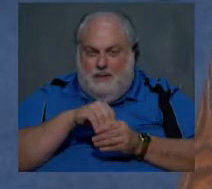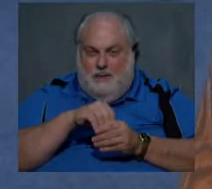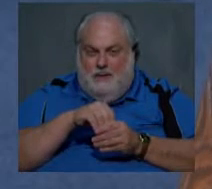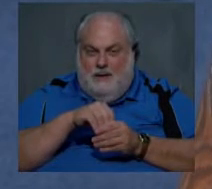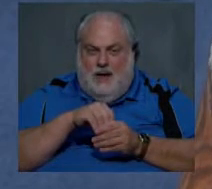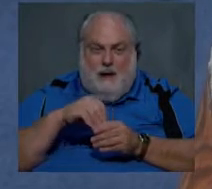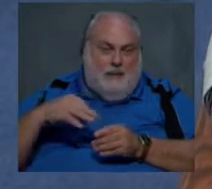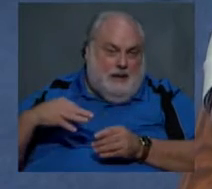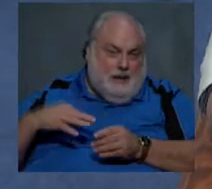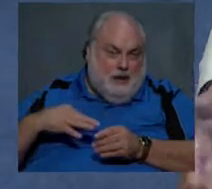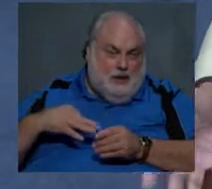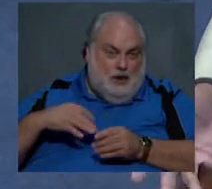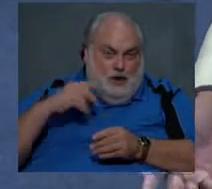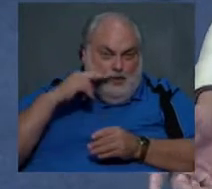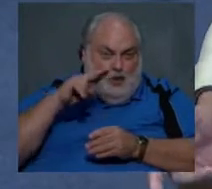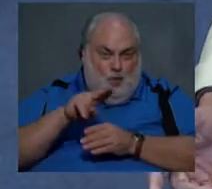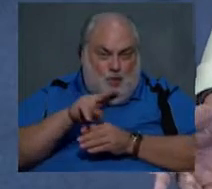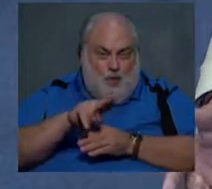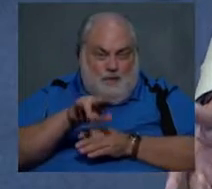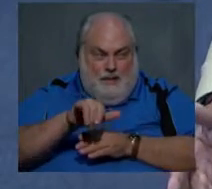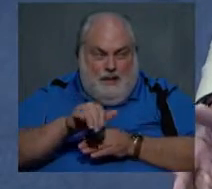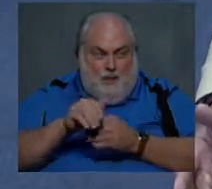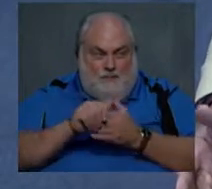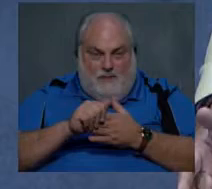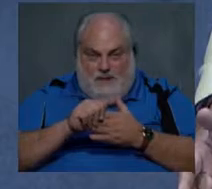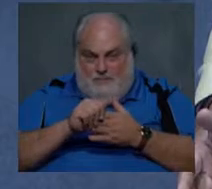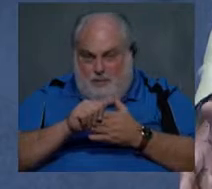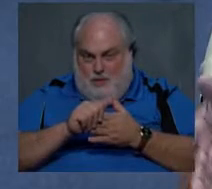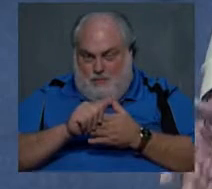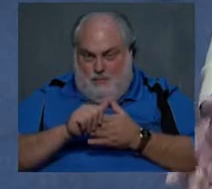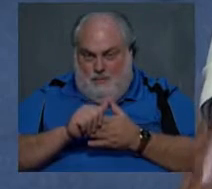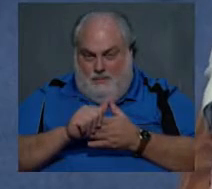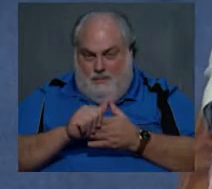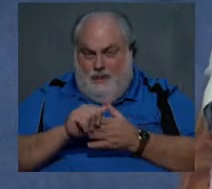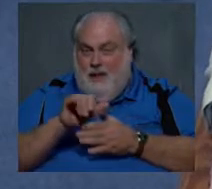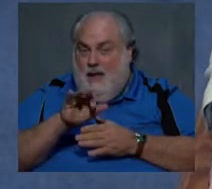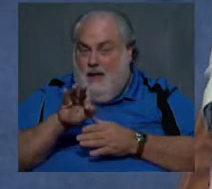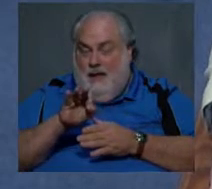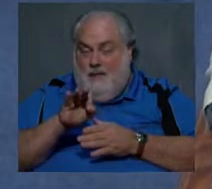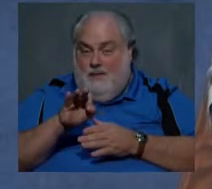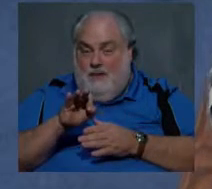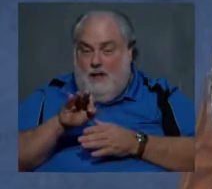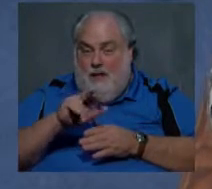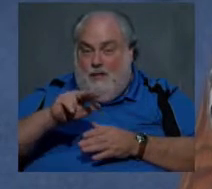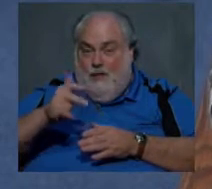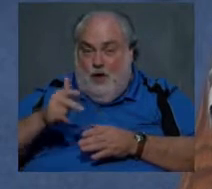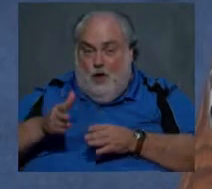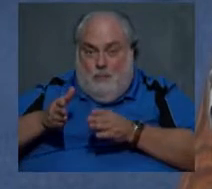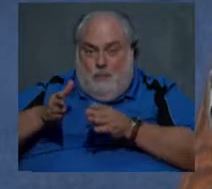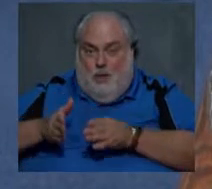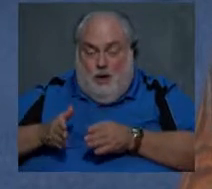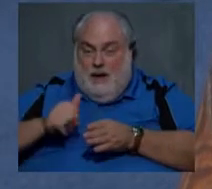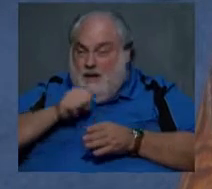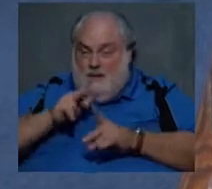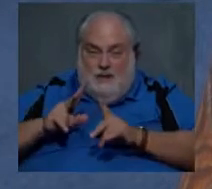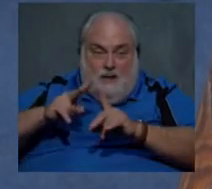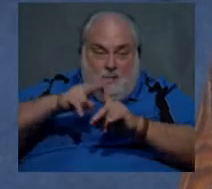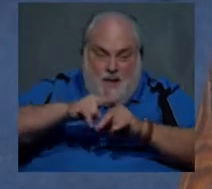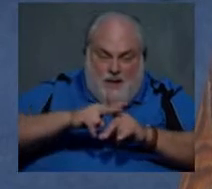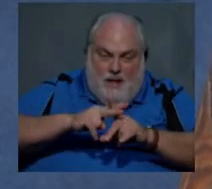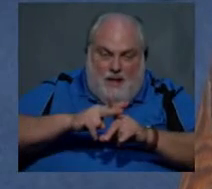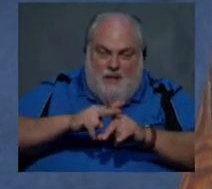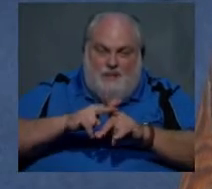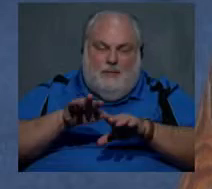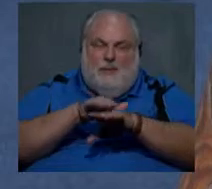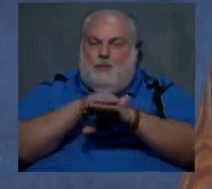making the application, we're using that to make the application more flexible. If we don't, the owners or the developers